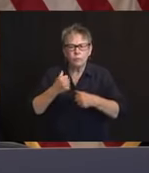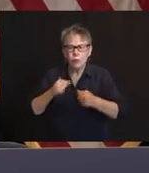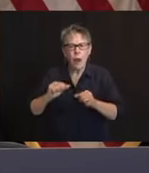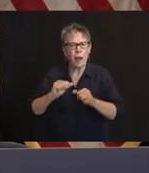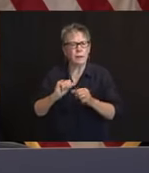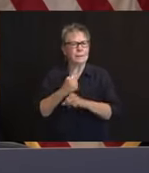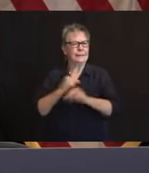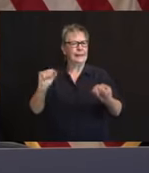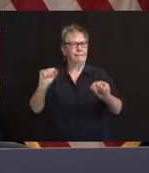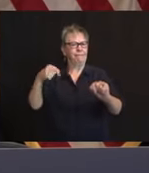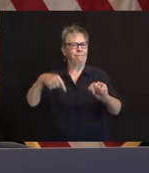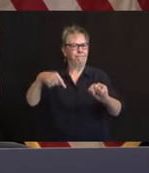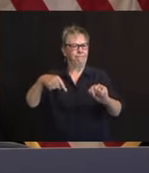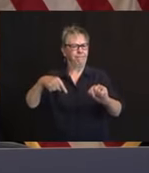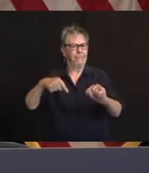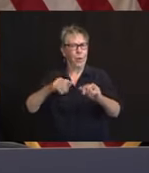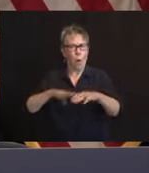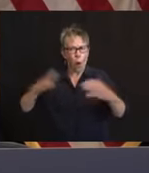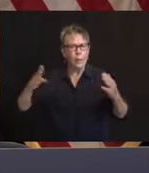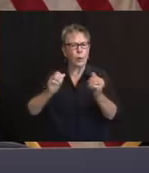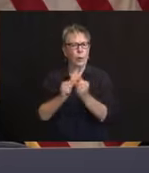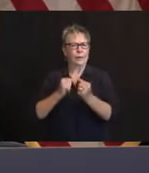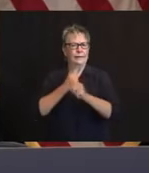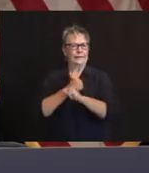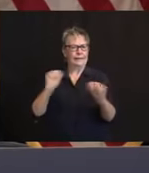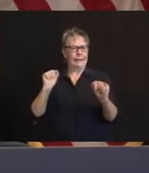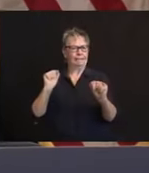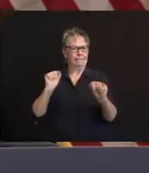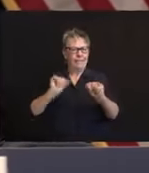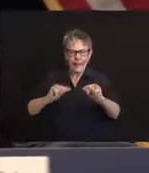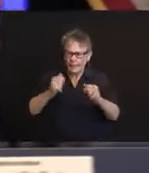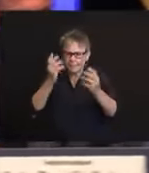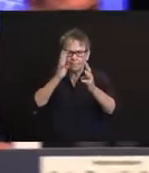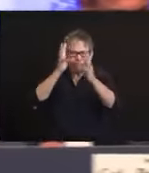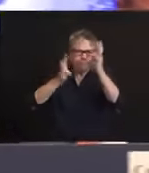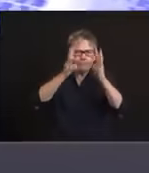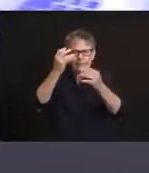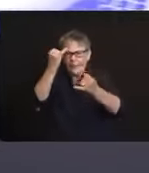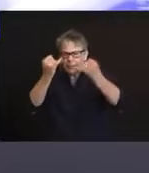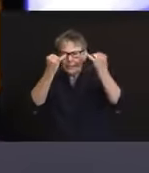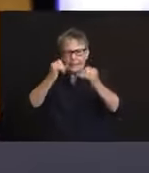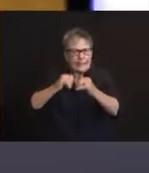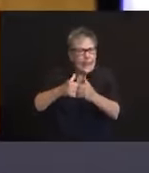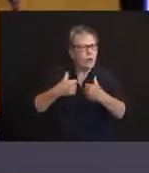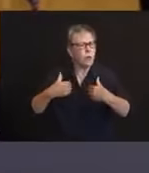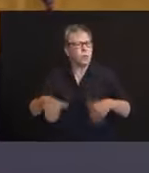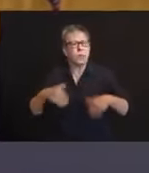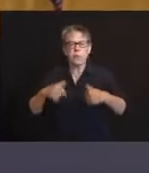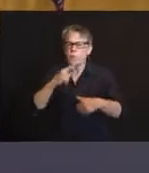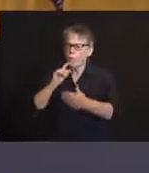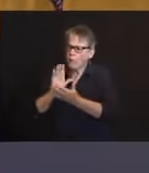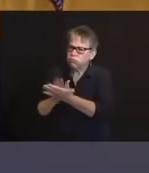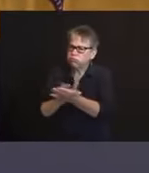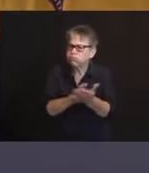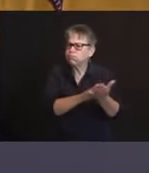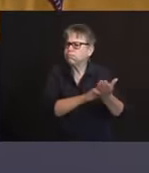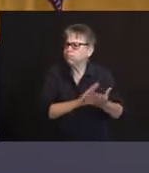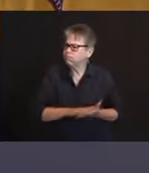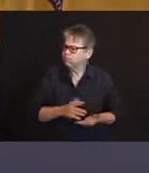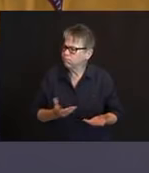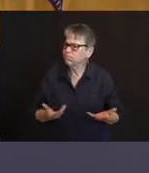should be commended, Governor. Thank you. Thank you, Pat. It is a good point to underscore. We'll start over here,